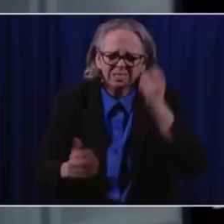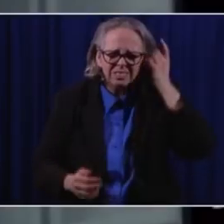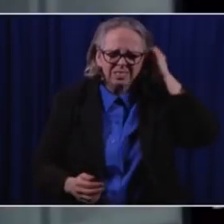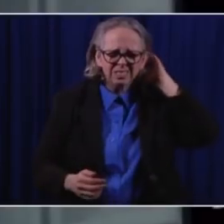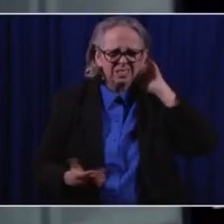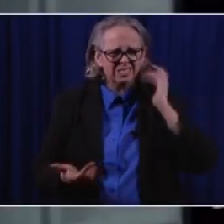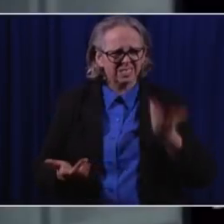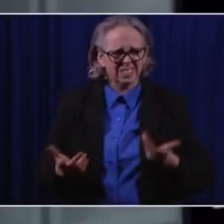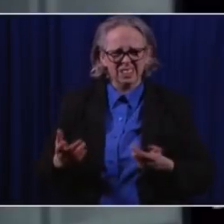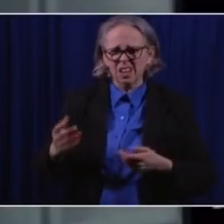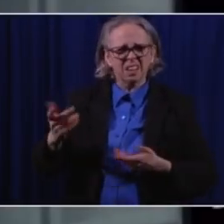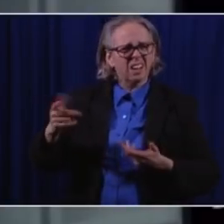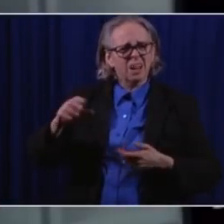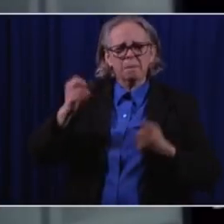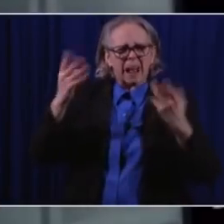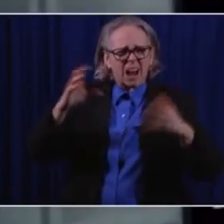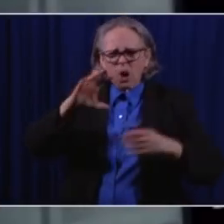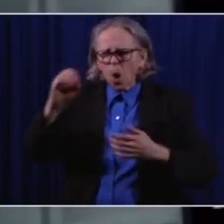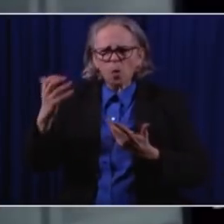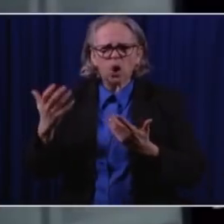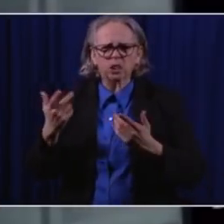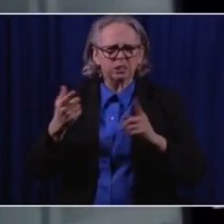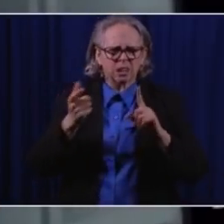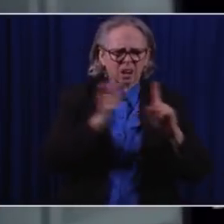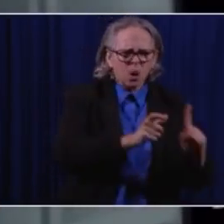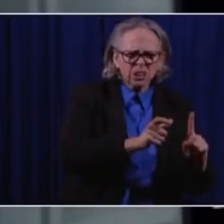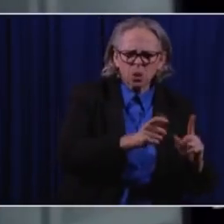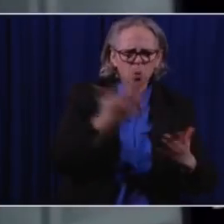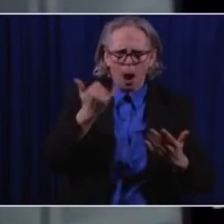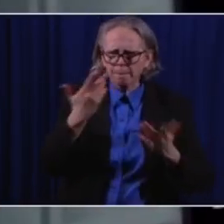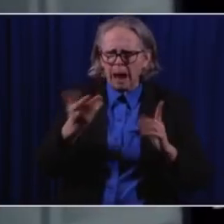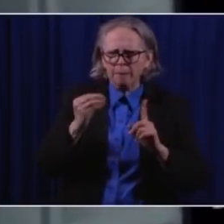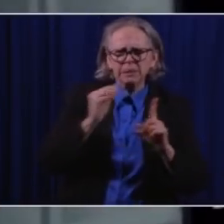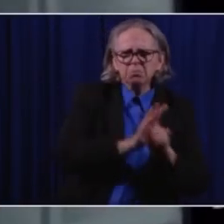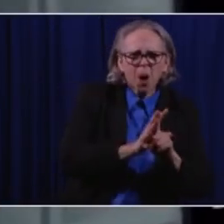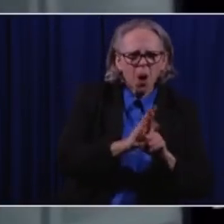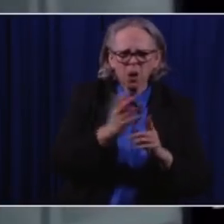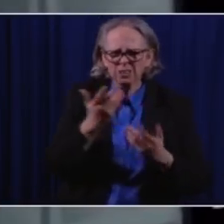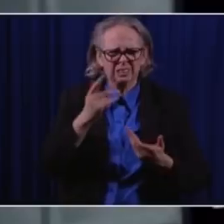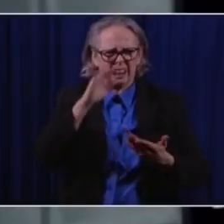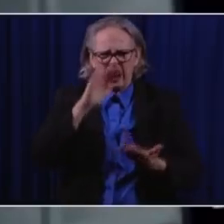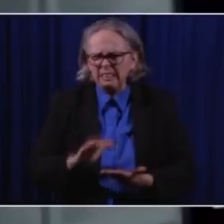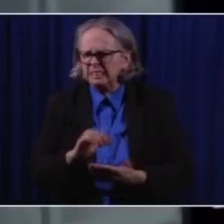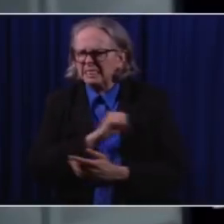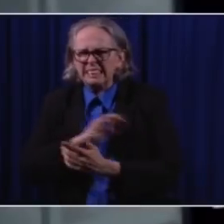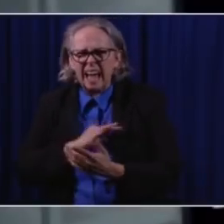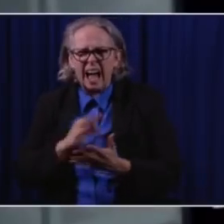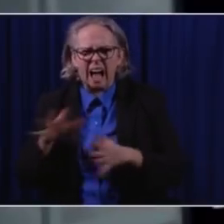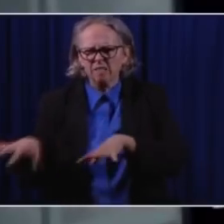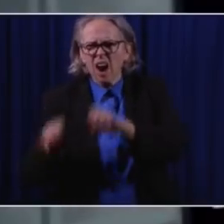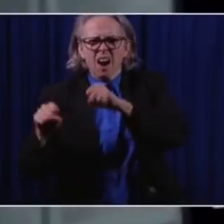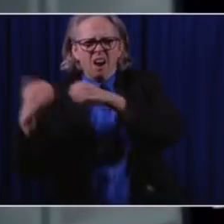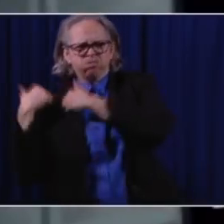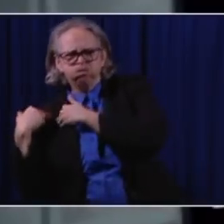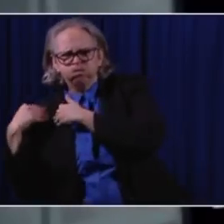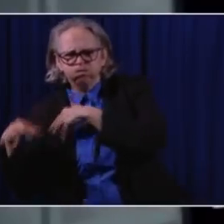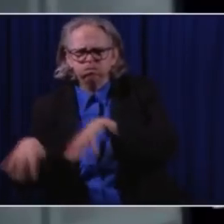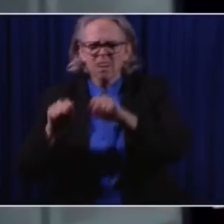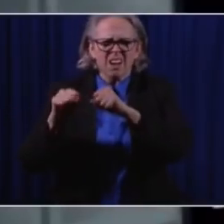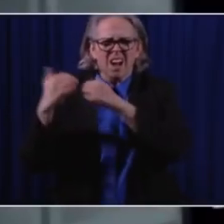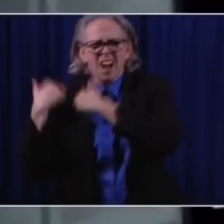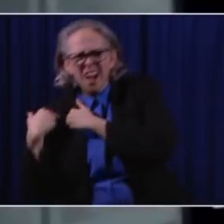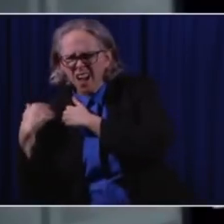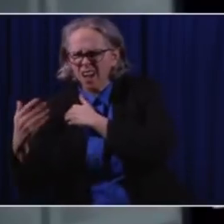quarantine. Our community exposure it also affects nurses. So our staffing is feeling that stress as